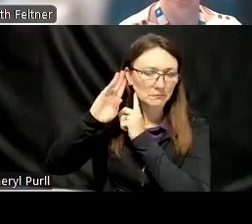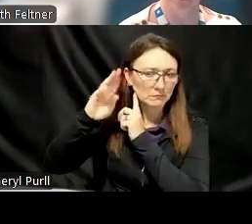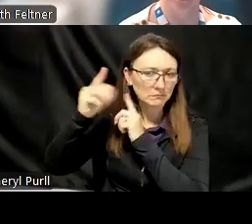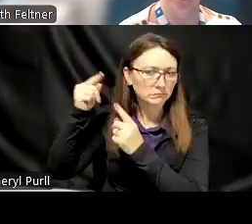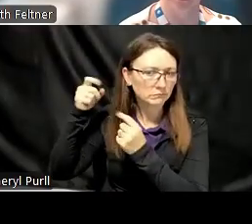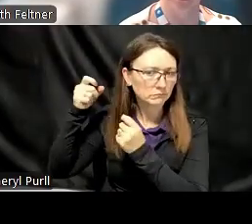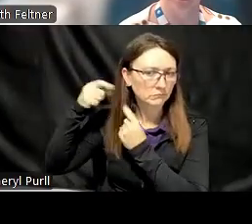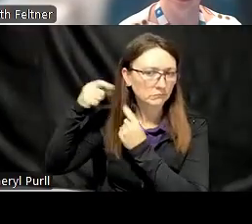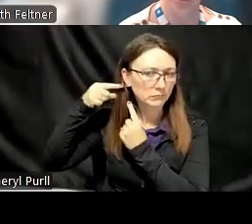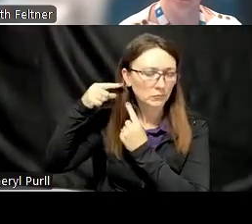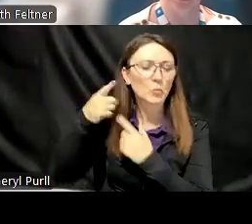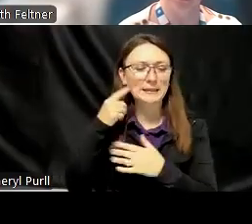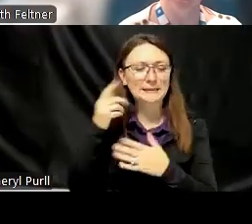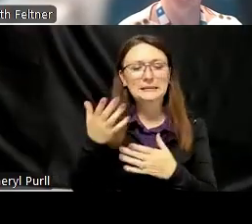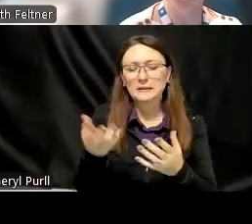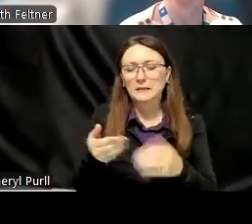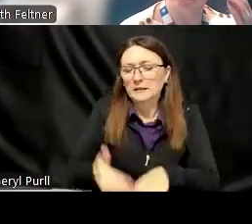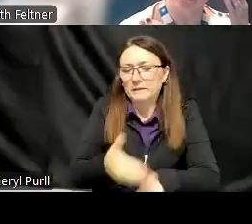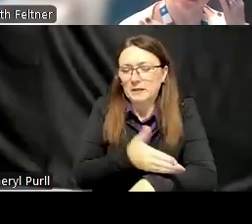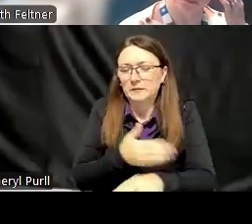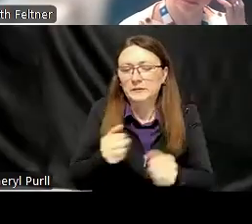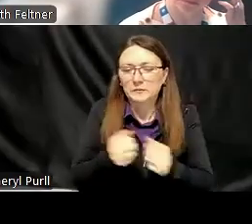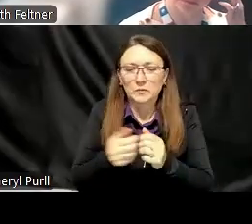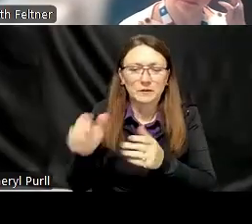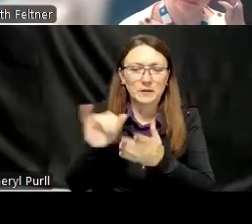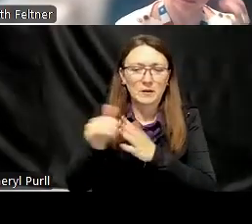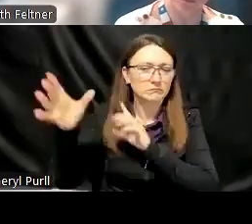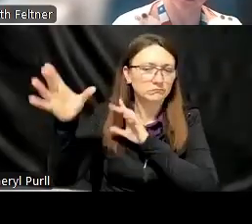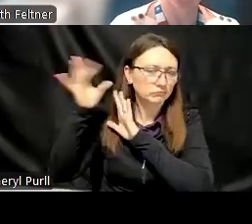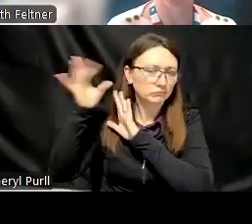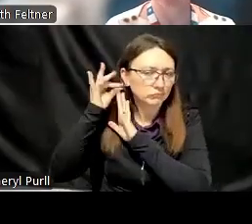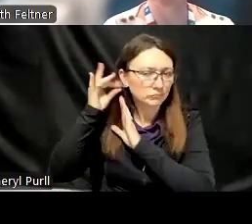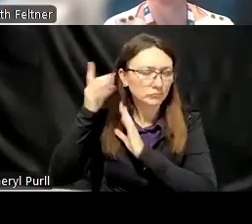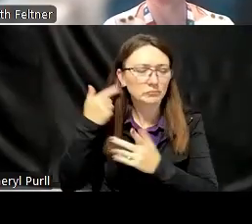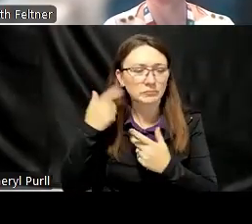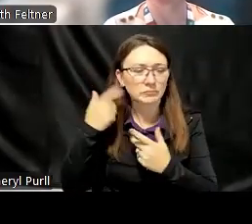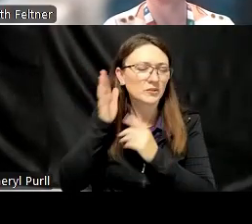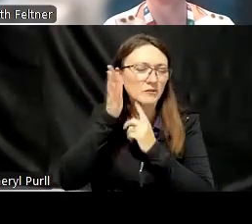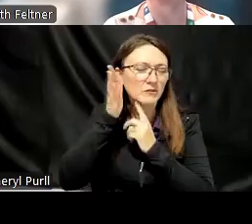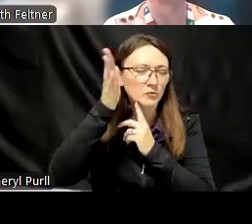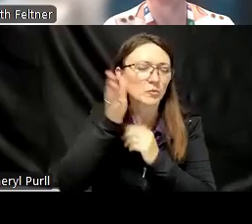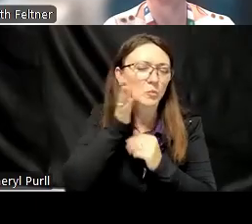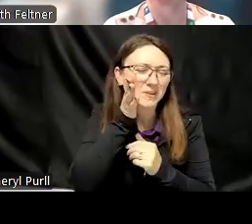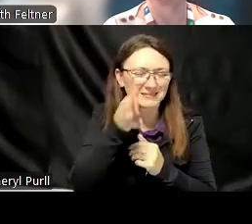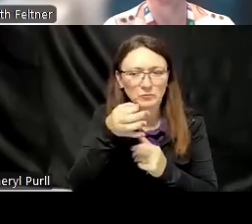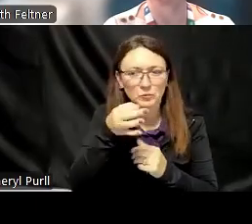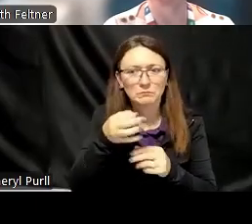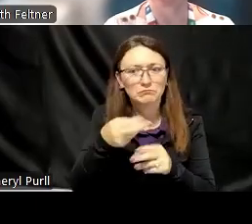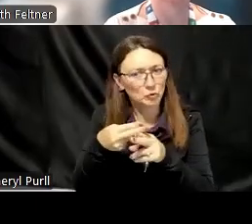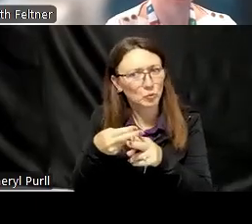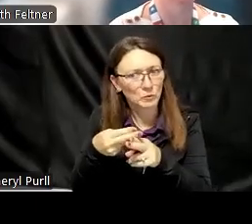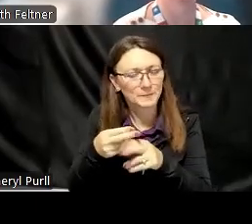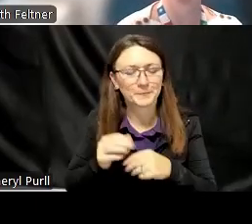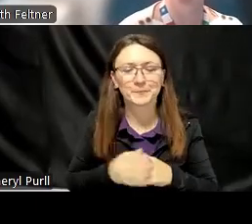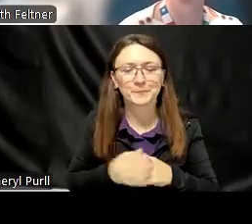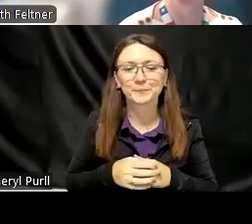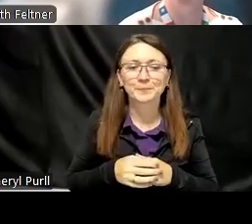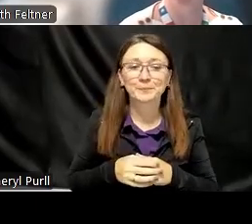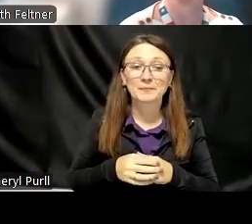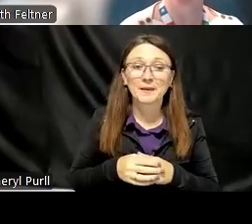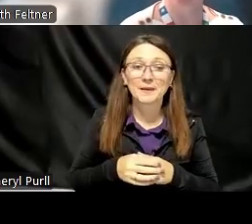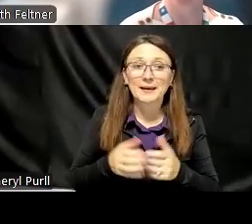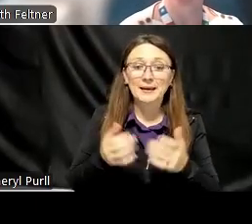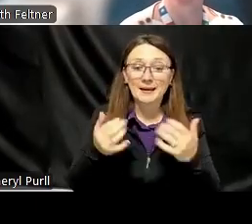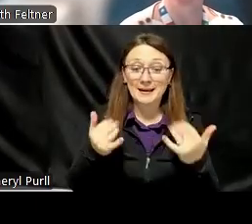So we'll see lots of advancements in connectivity in the near future as well. All of that